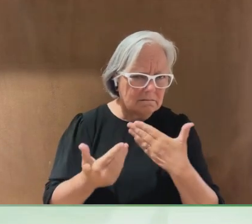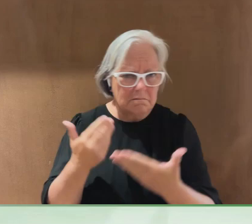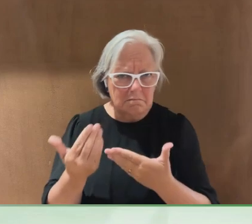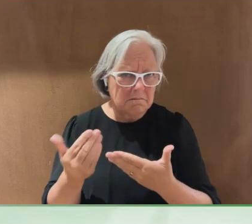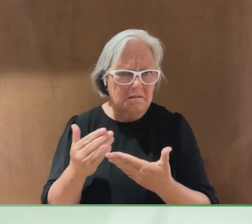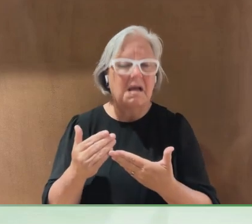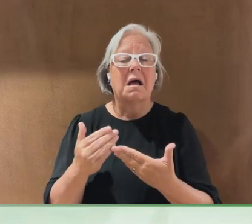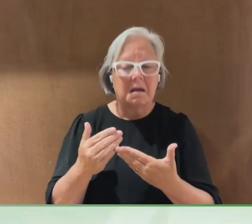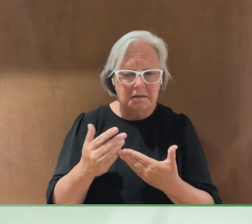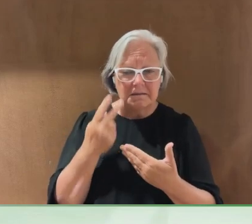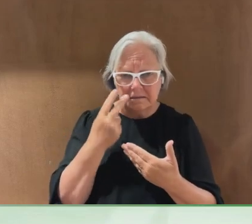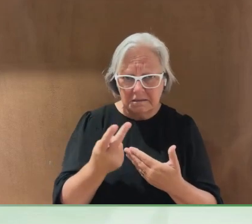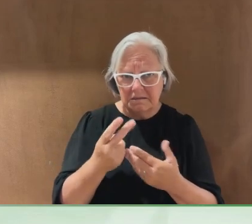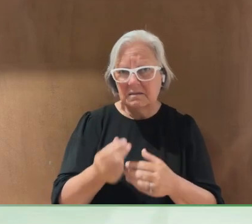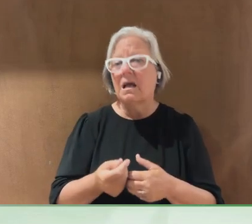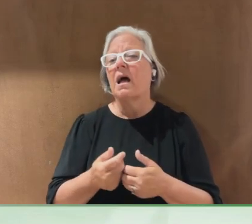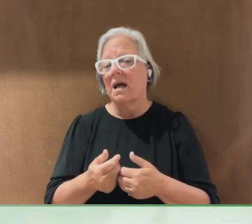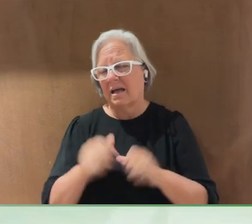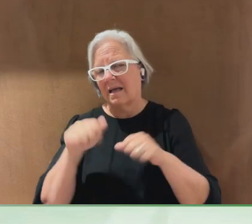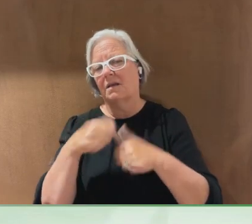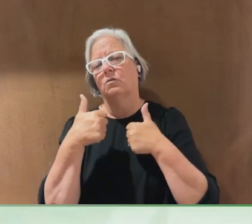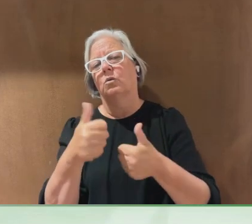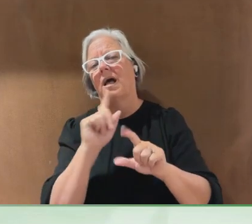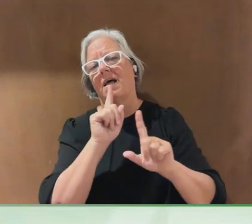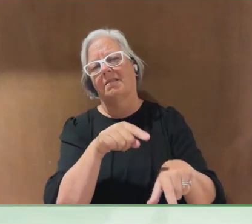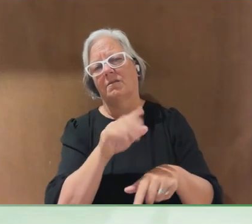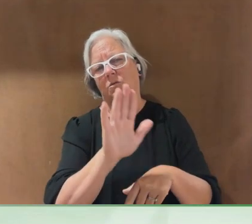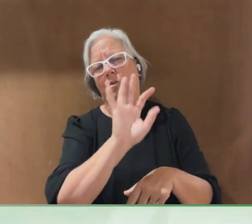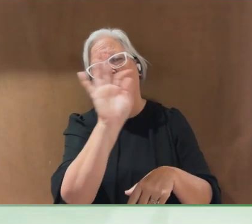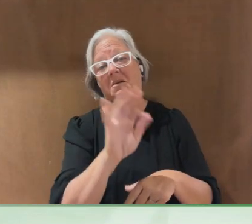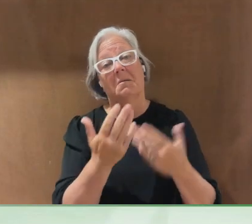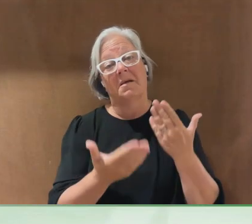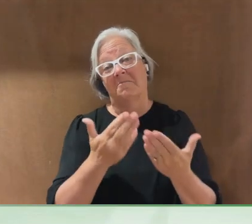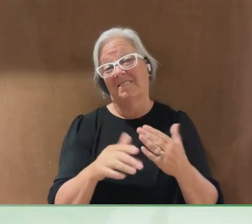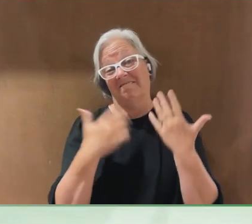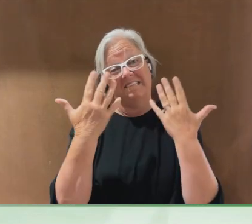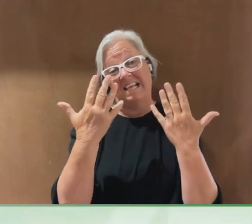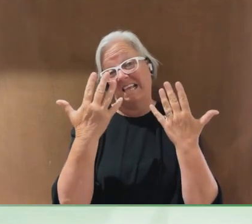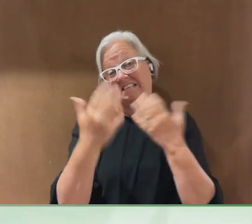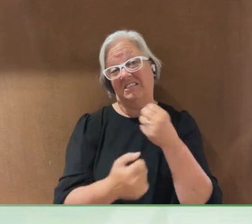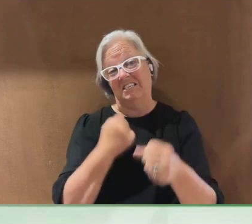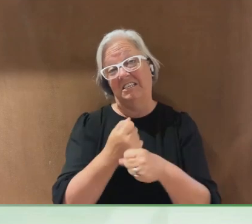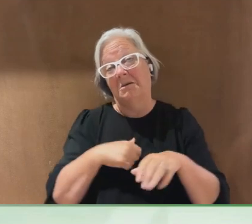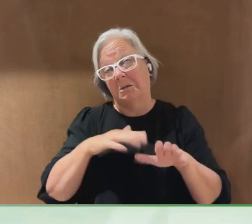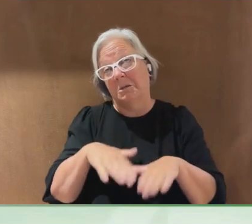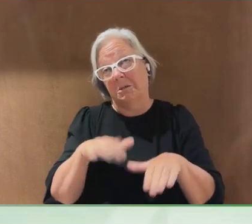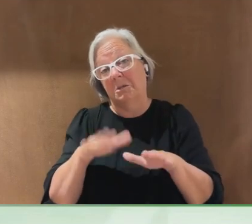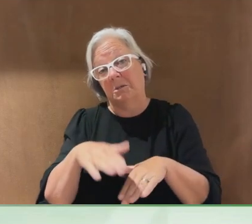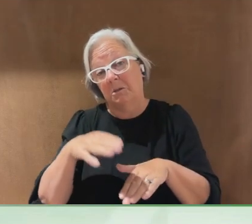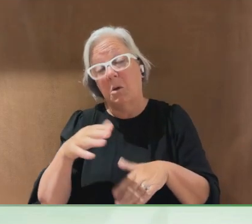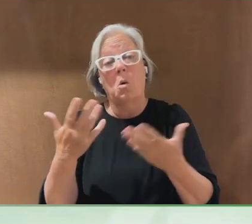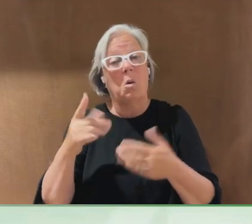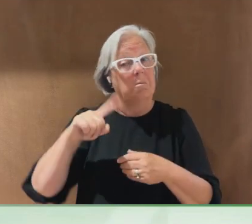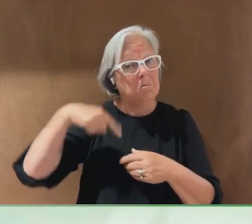answer to your question. And maybe that will take 10 years. That's also a possibility. And maybe it's next year. And